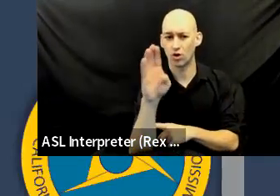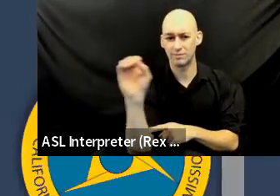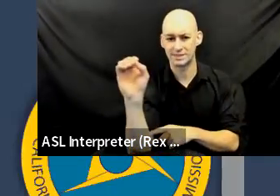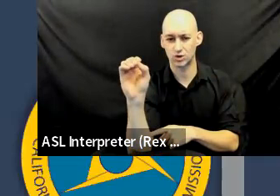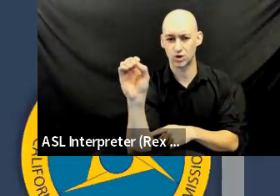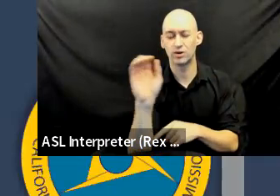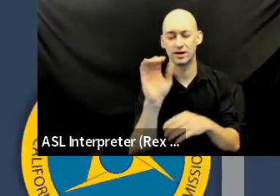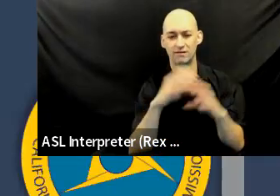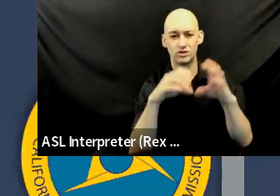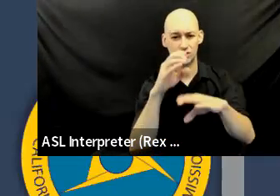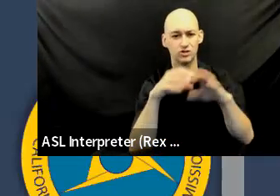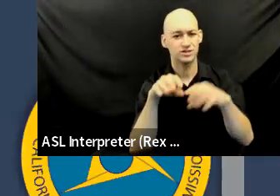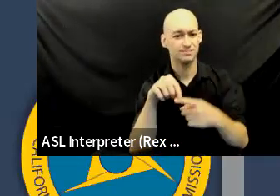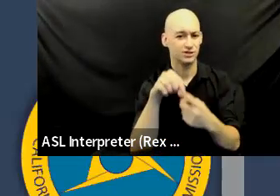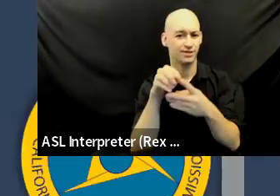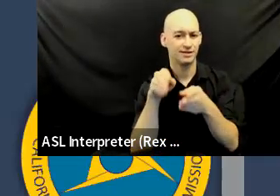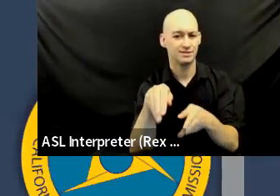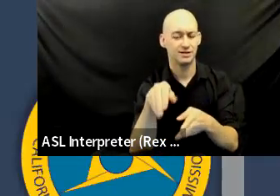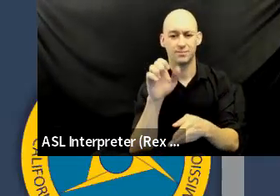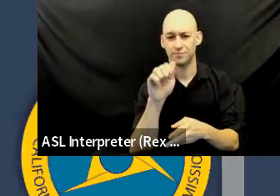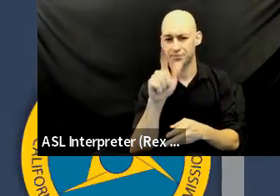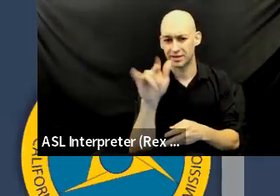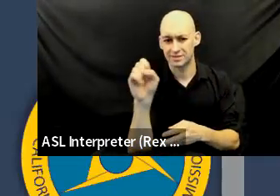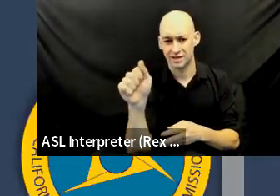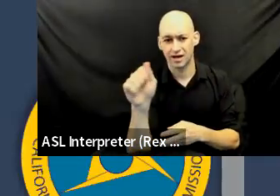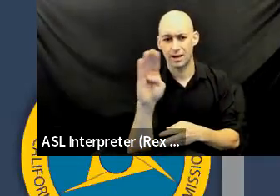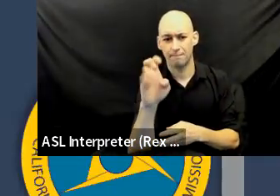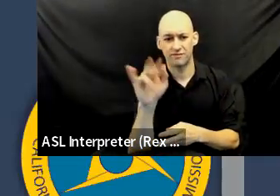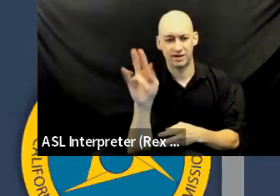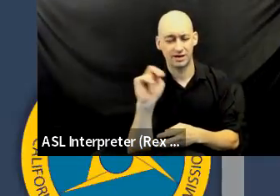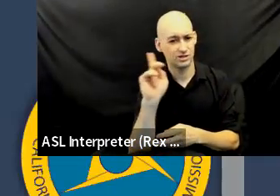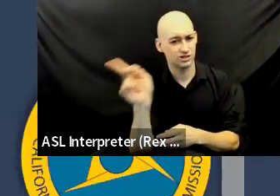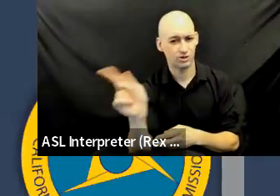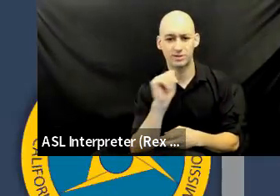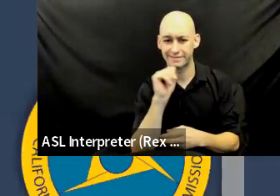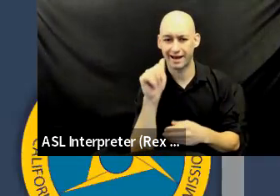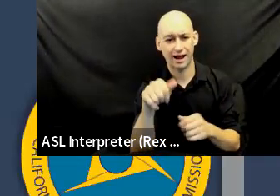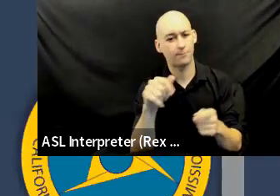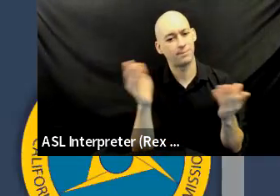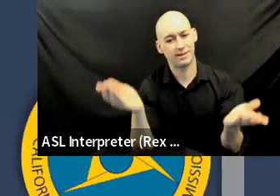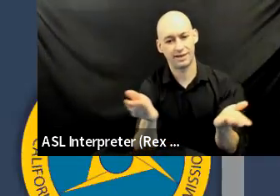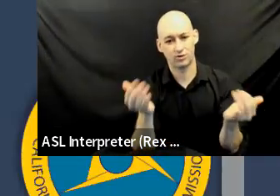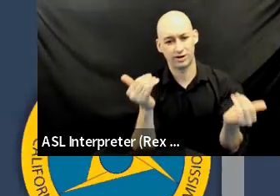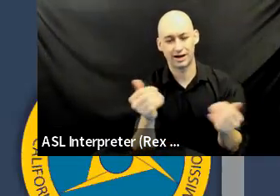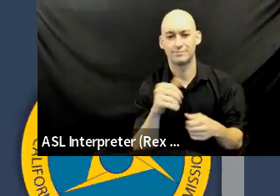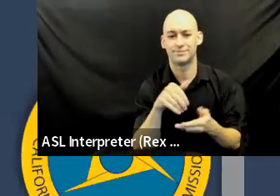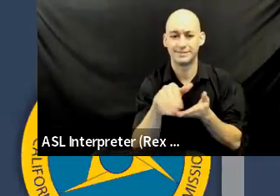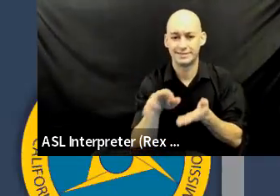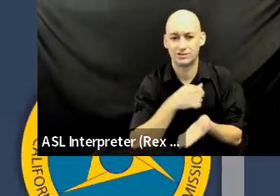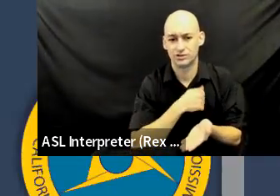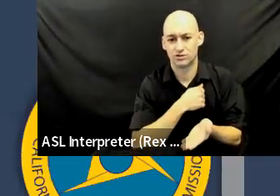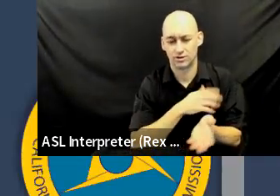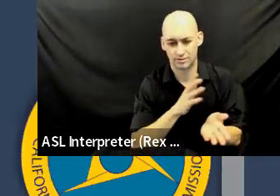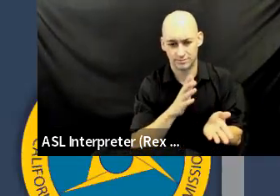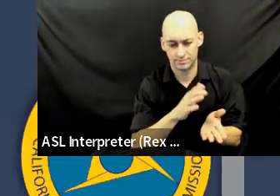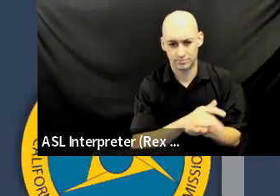Infrastructure Specialist, Annalisa Bevan. Annalisa was not able to be here today and sends her regrets.